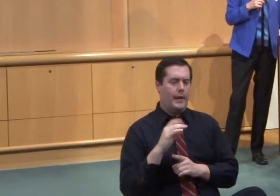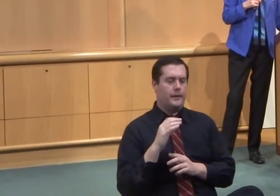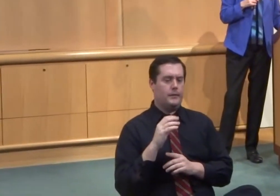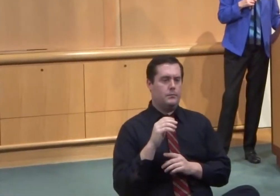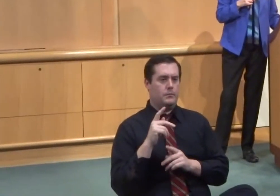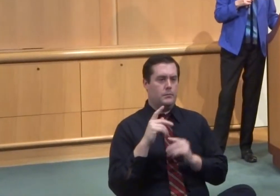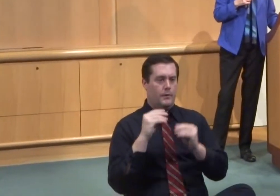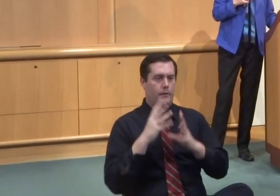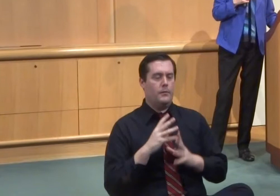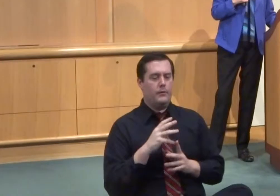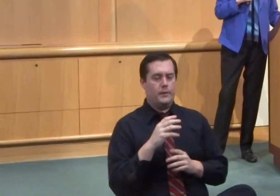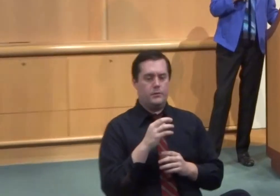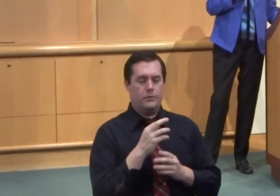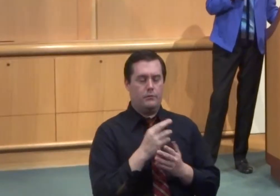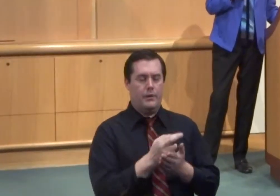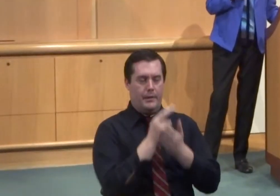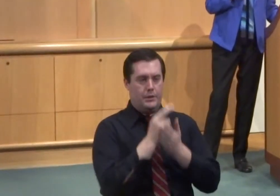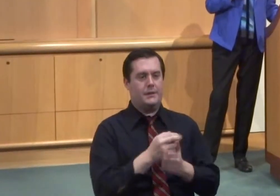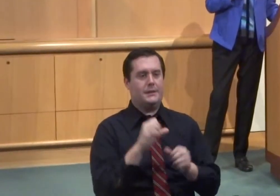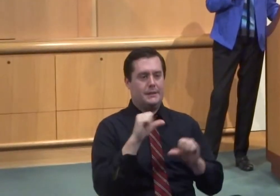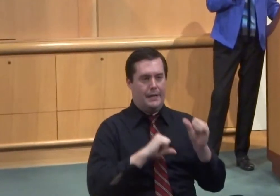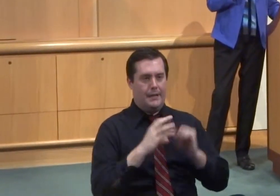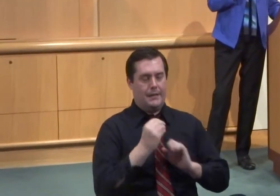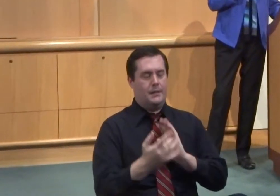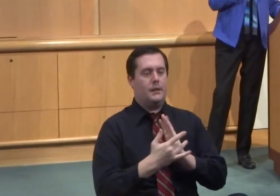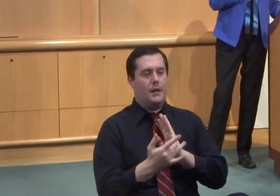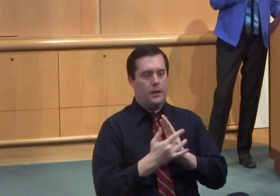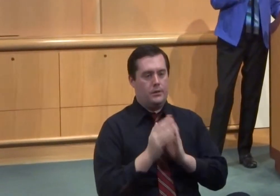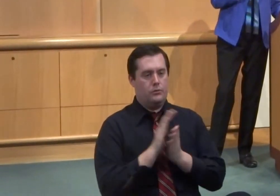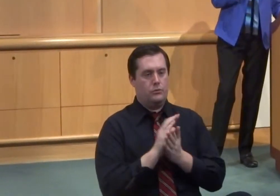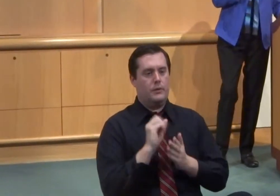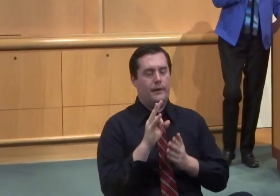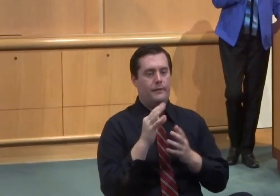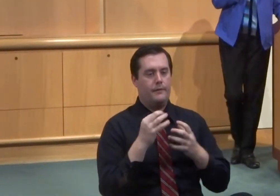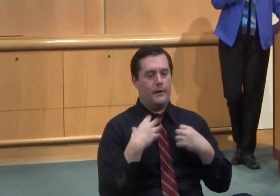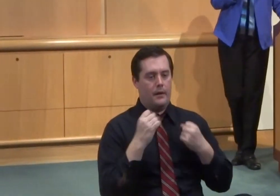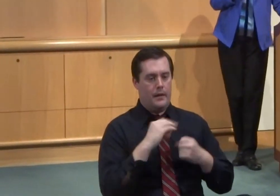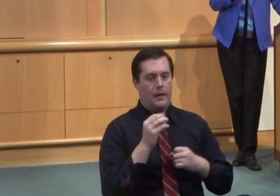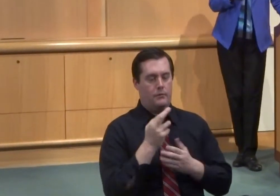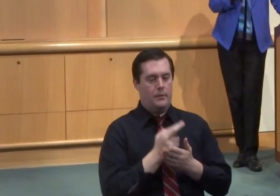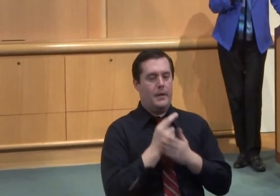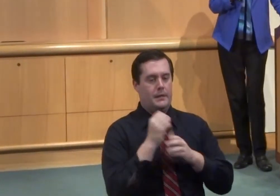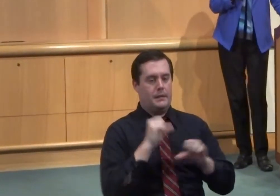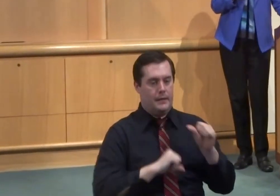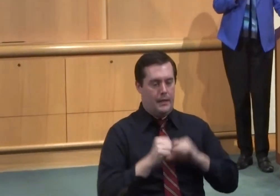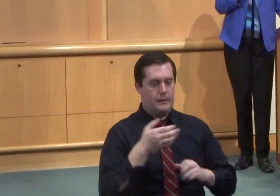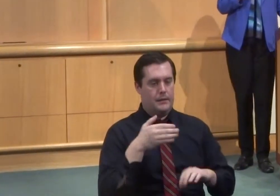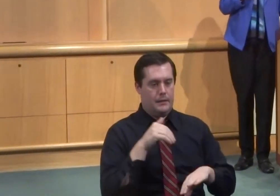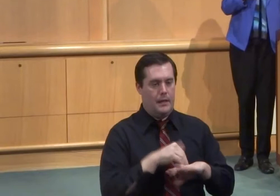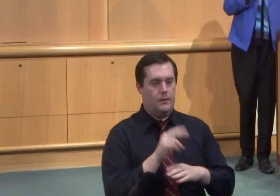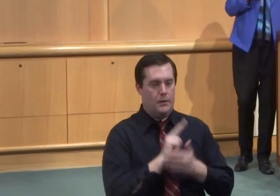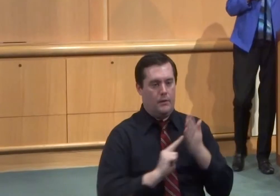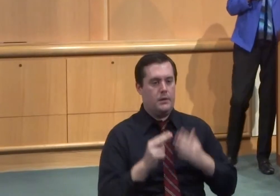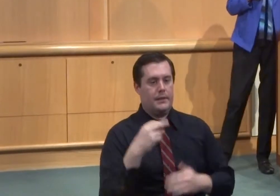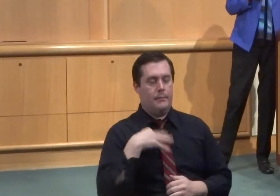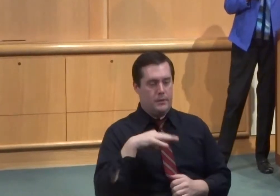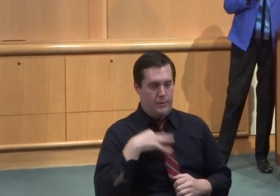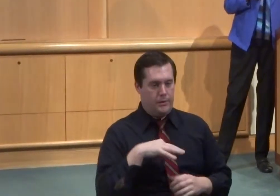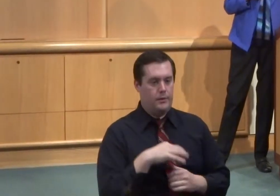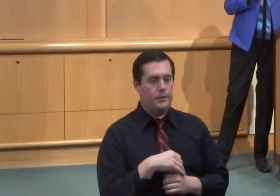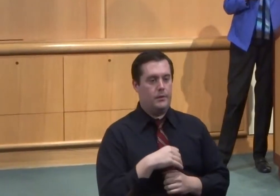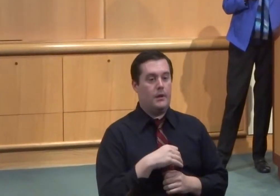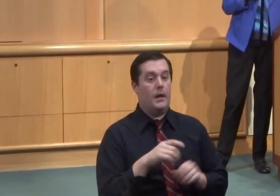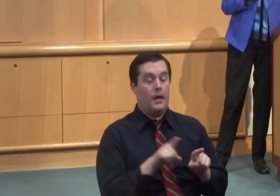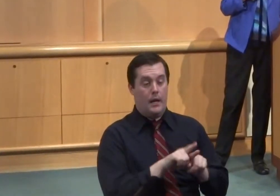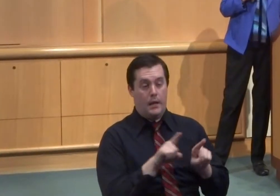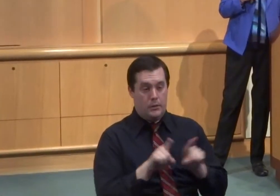the Department of Rehabilitation Science and Technology, School of Health and Rehabilitation Sciences at the University of Pittsburgh, as